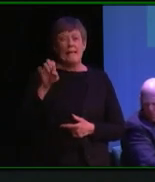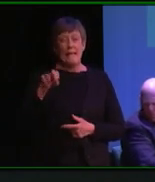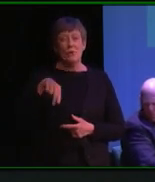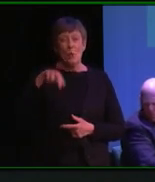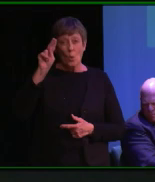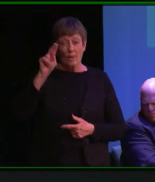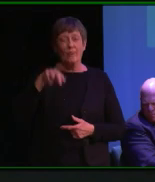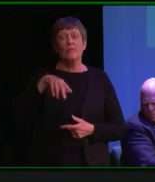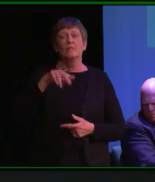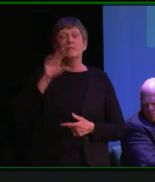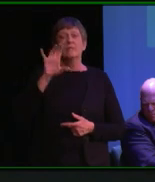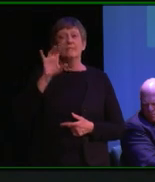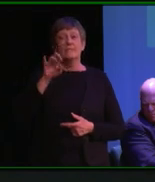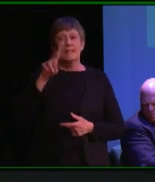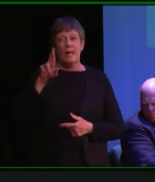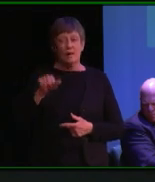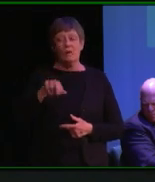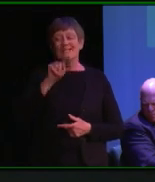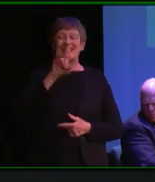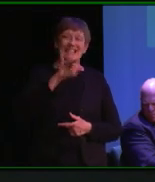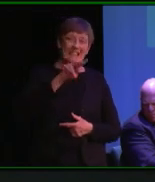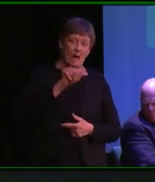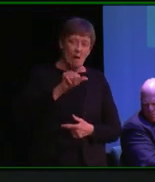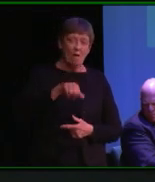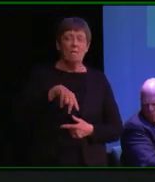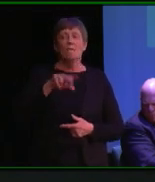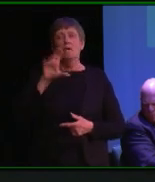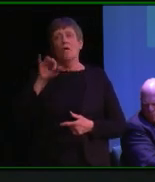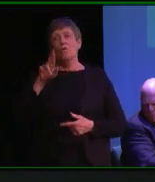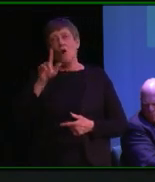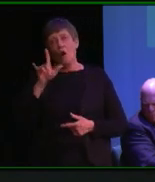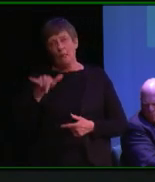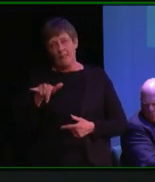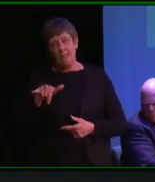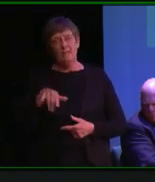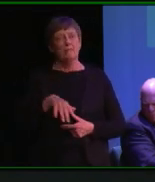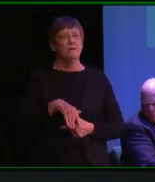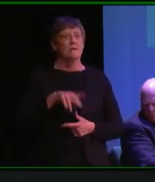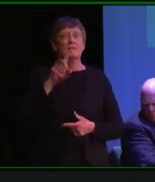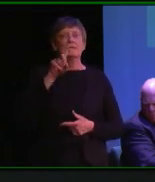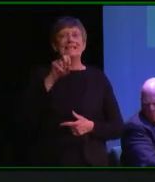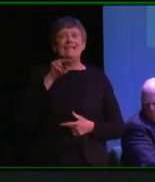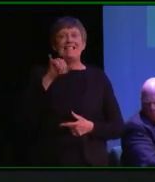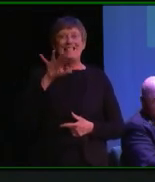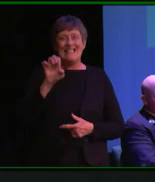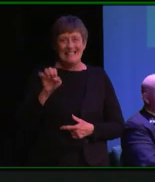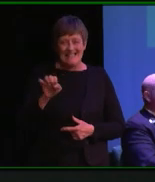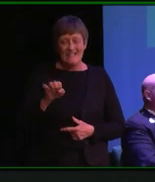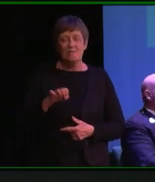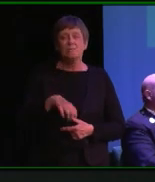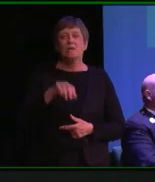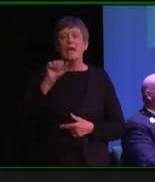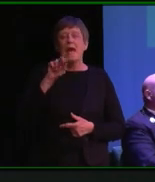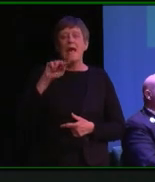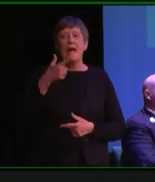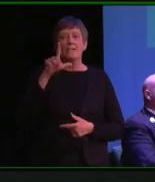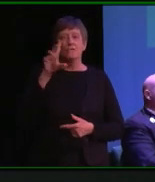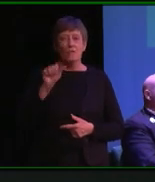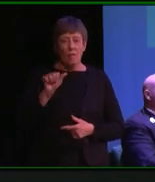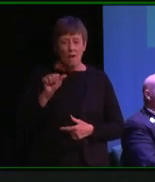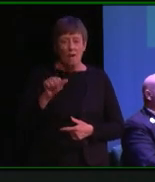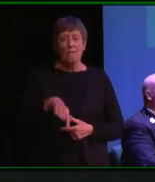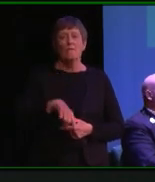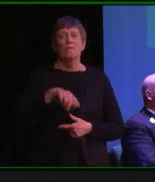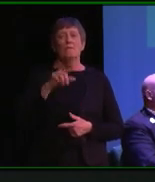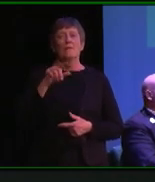Sierra Pereira, Tina Fu, Kaliel Pyers, Denise Slinko, Angela Vargas Lopez,